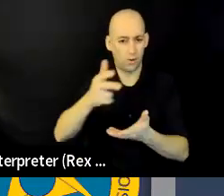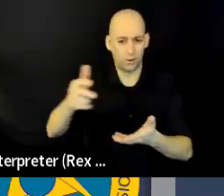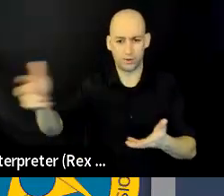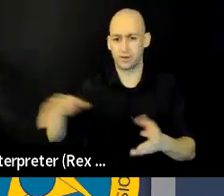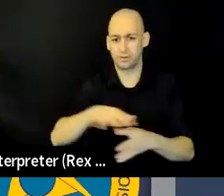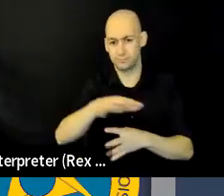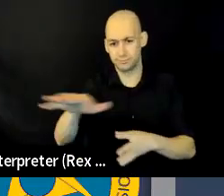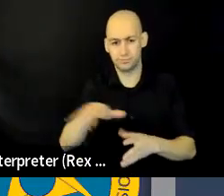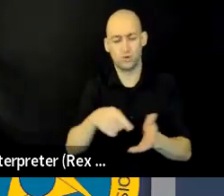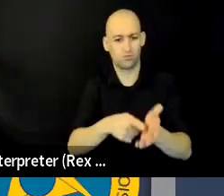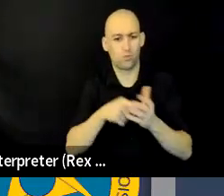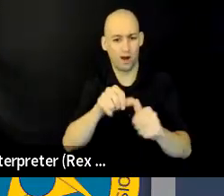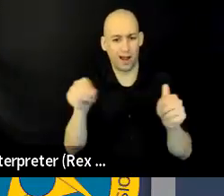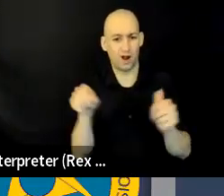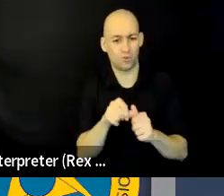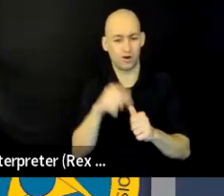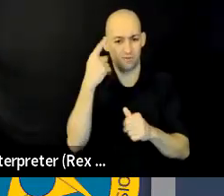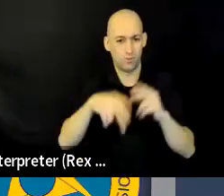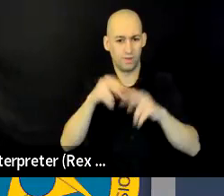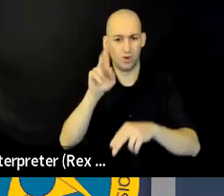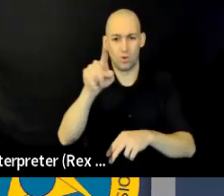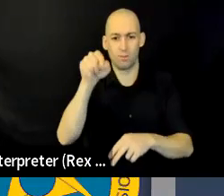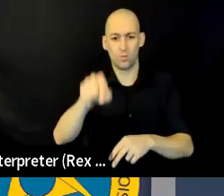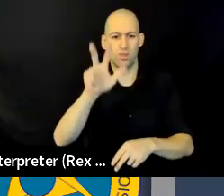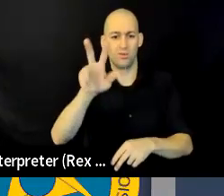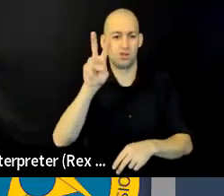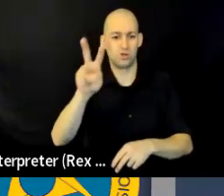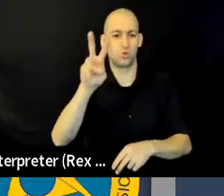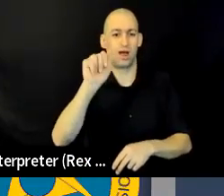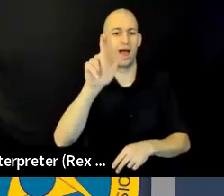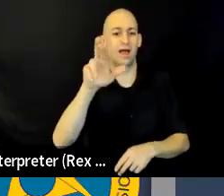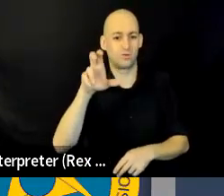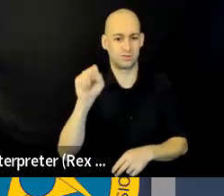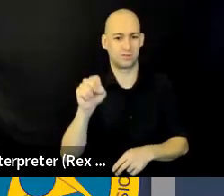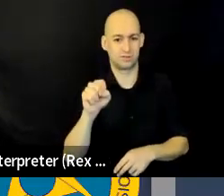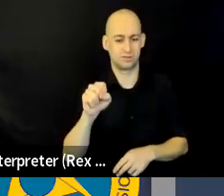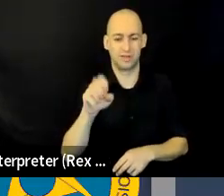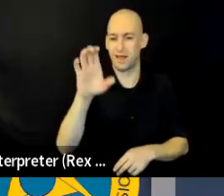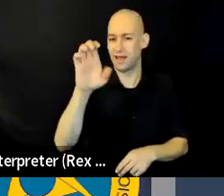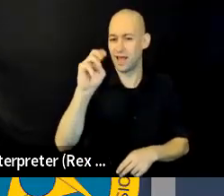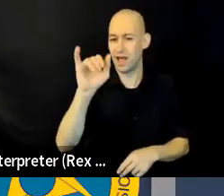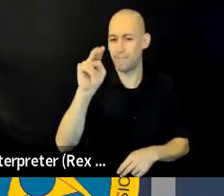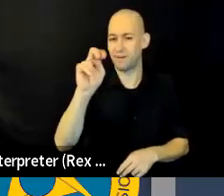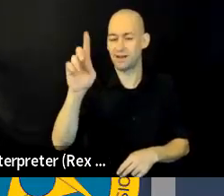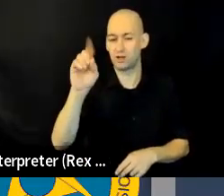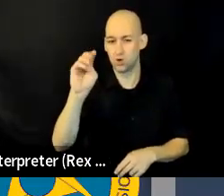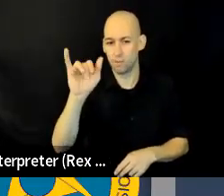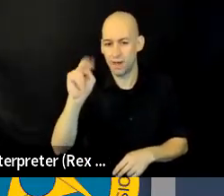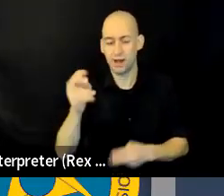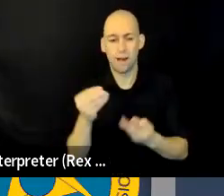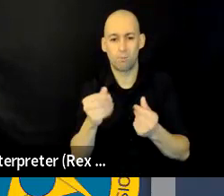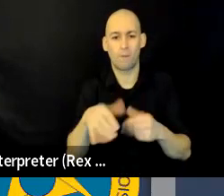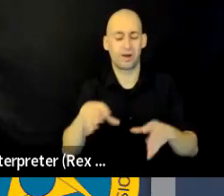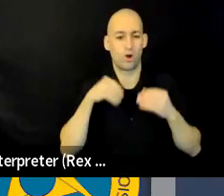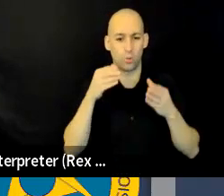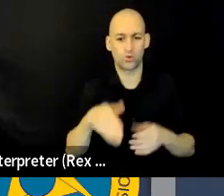property to construct the project is 1.32 acres. Under eminent domain law, a property owner whose property is under